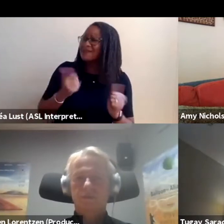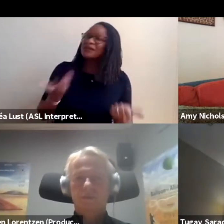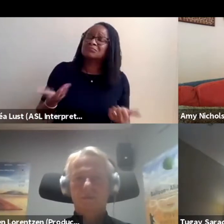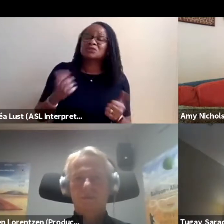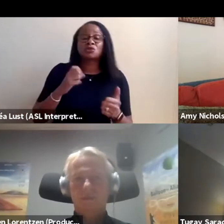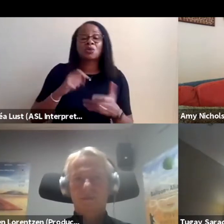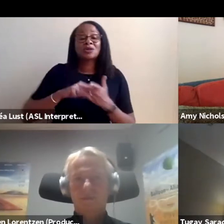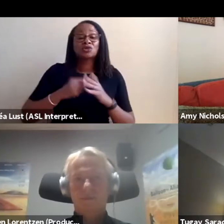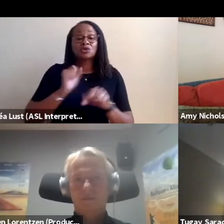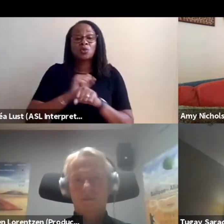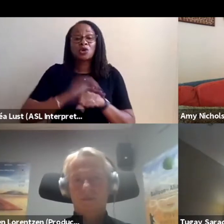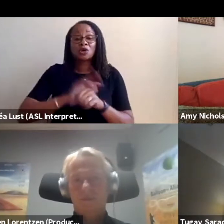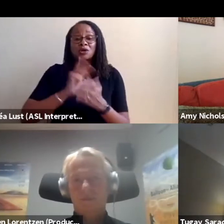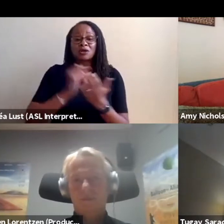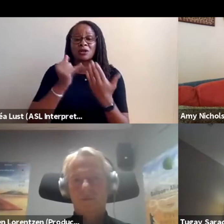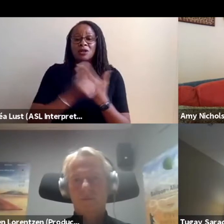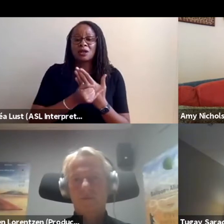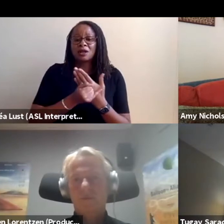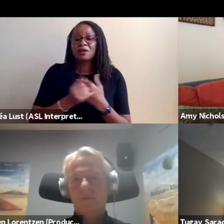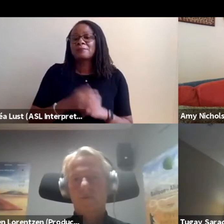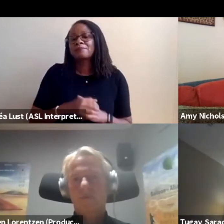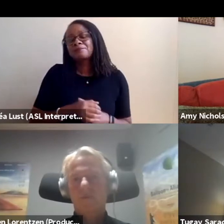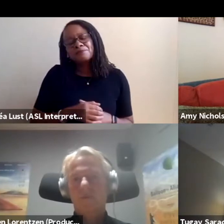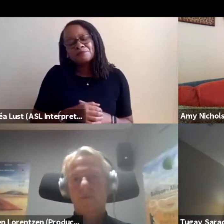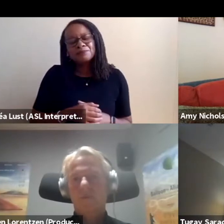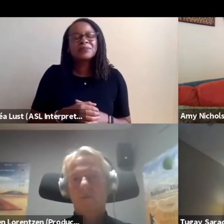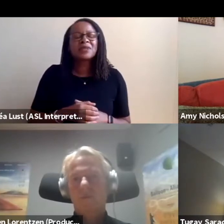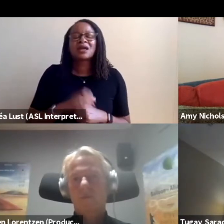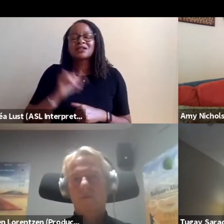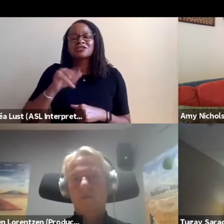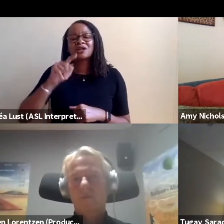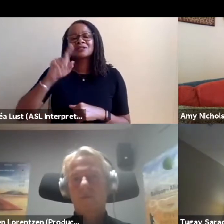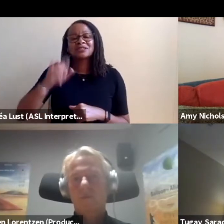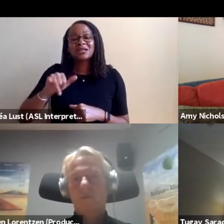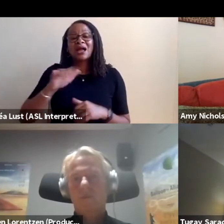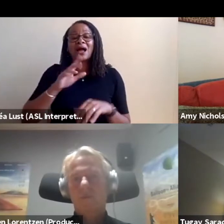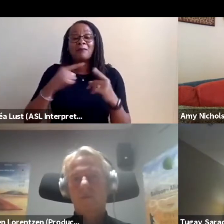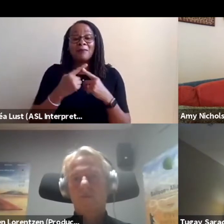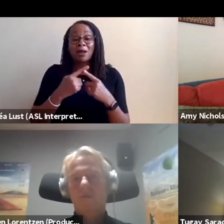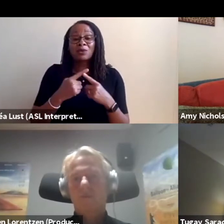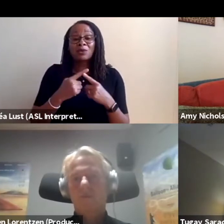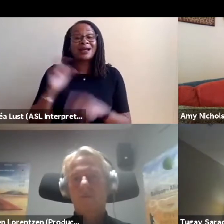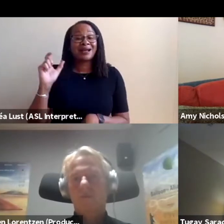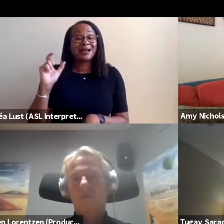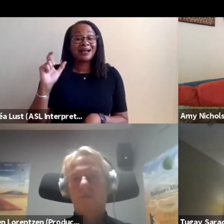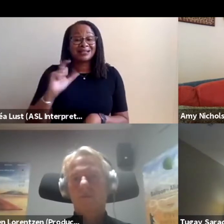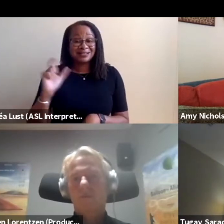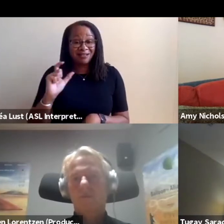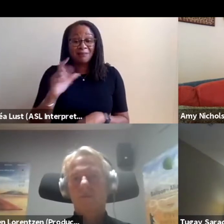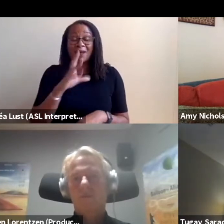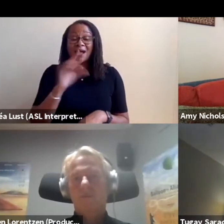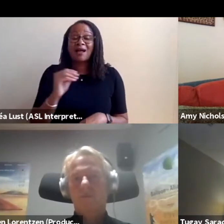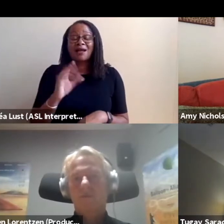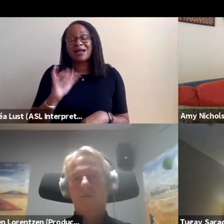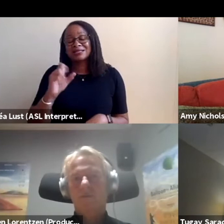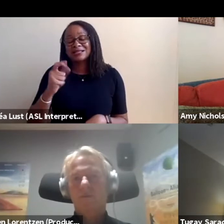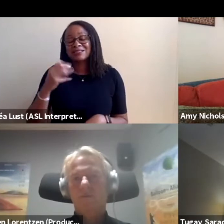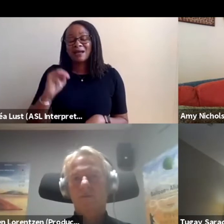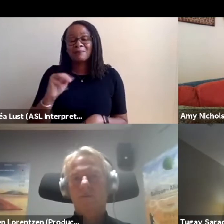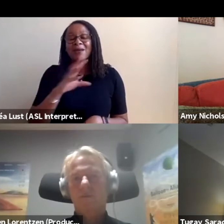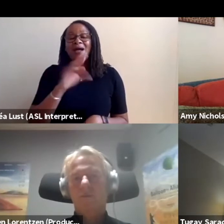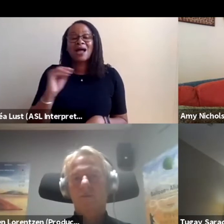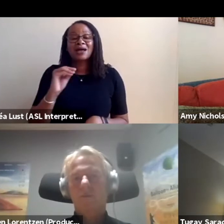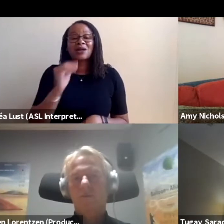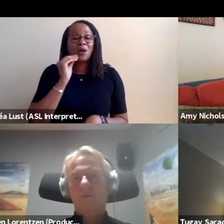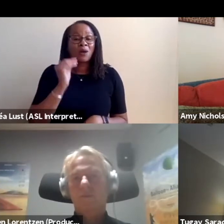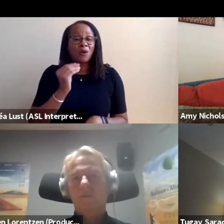on a project which is called Gender Me, about Islam and homosexuality. And then I made a film about Islam and feminism. It's called